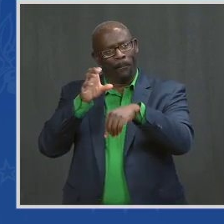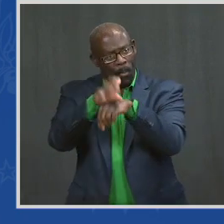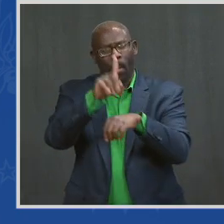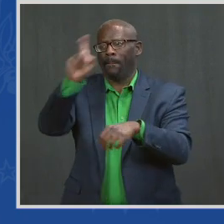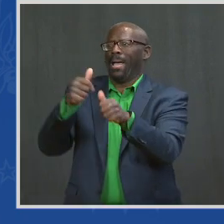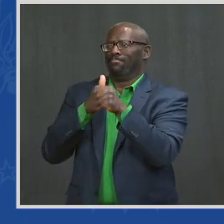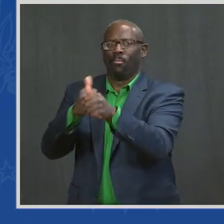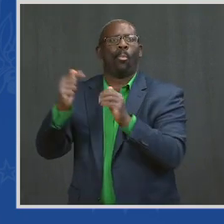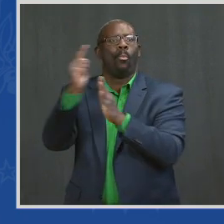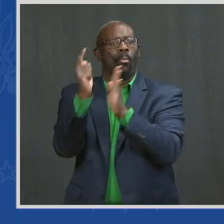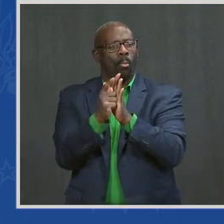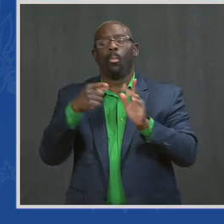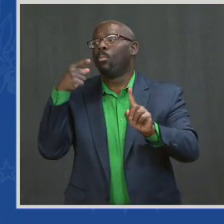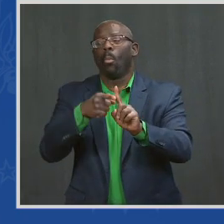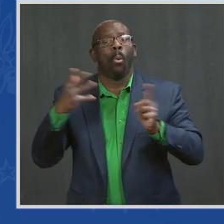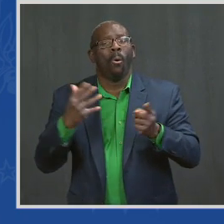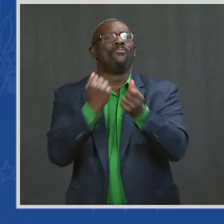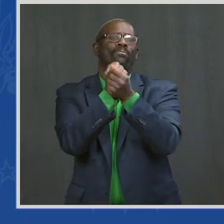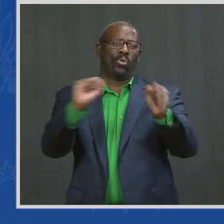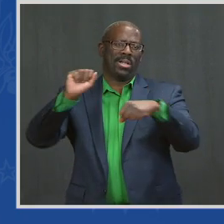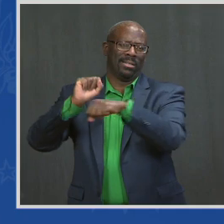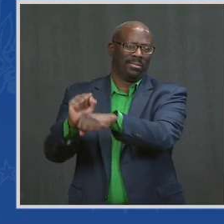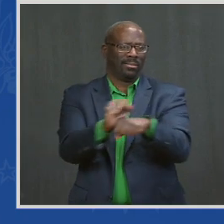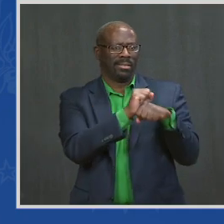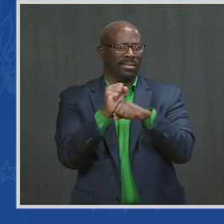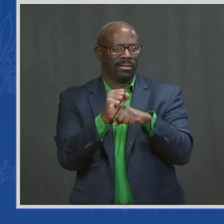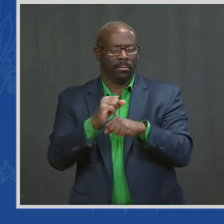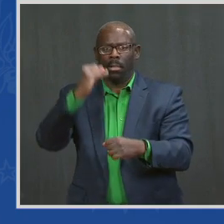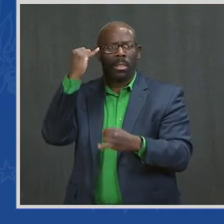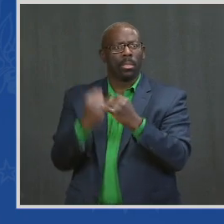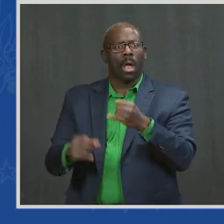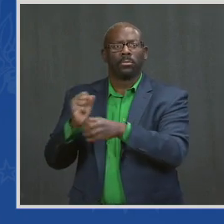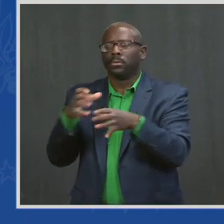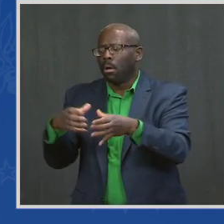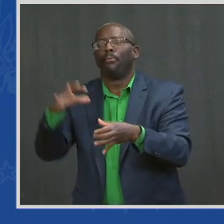the last enslaved Americans in Texas from bondage.